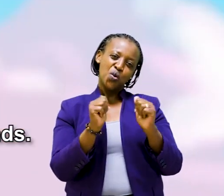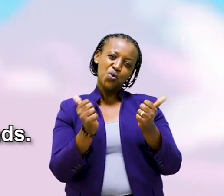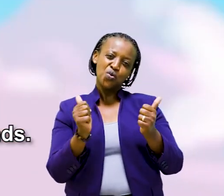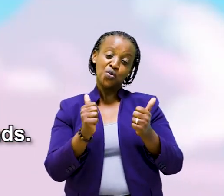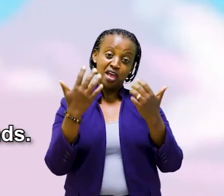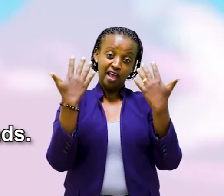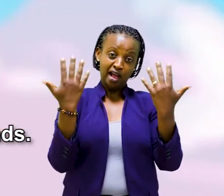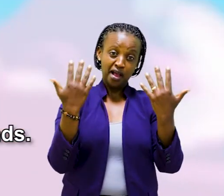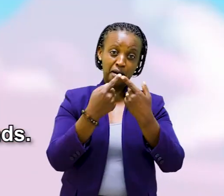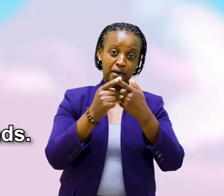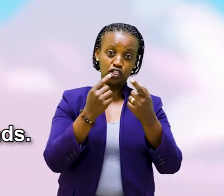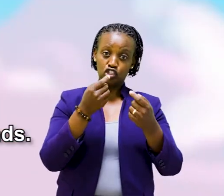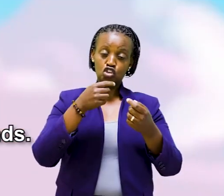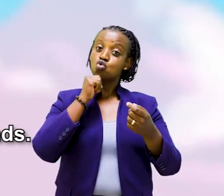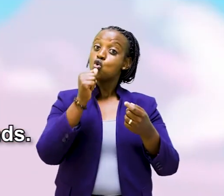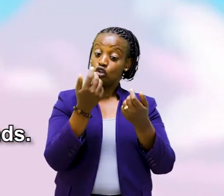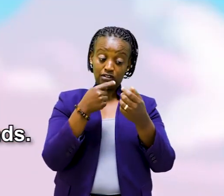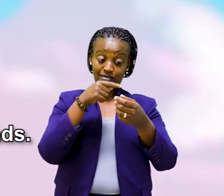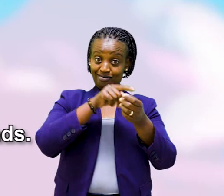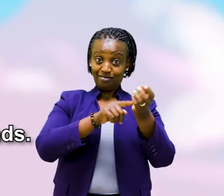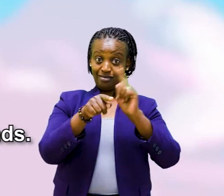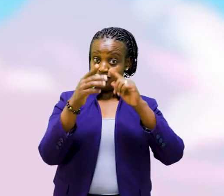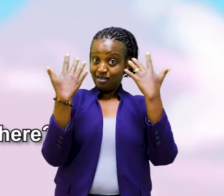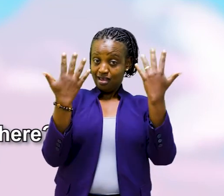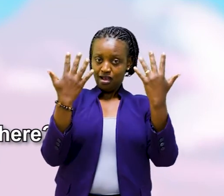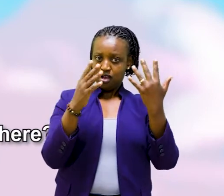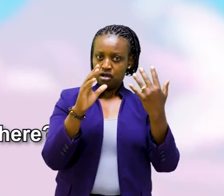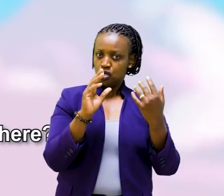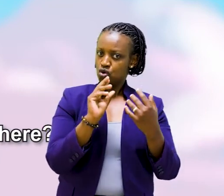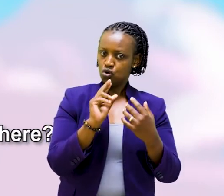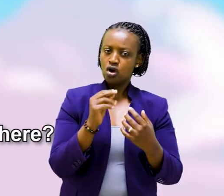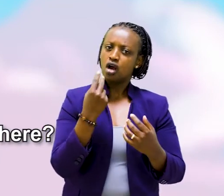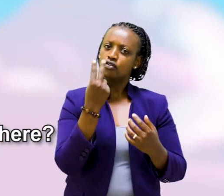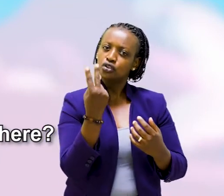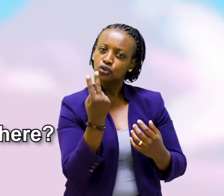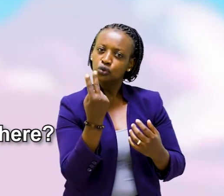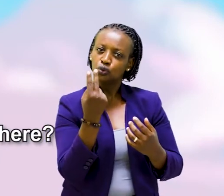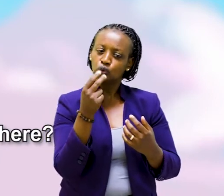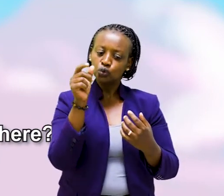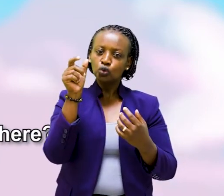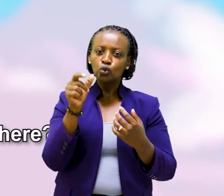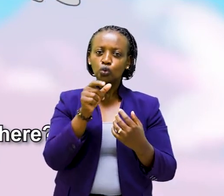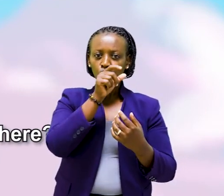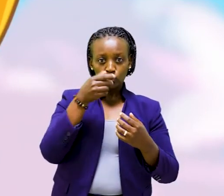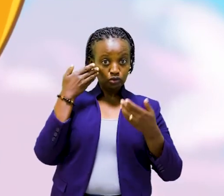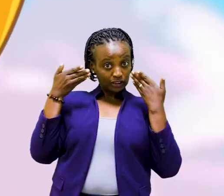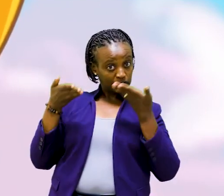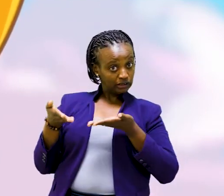Well, they are hands, but not these hands. Do you notice that there are 2 needles